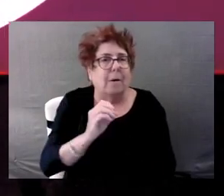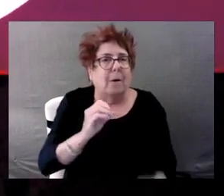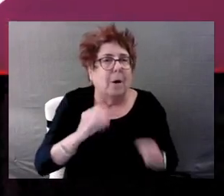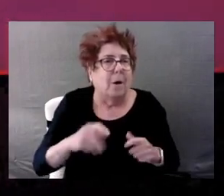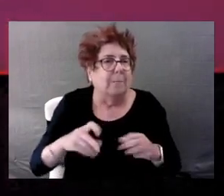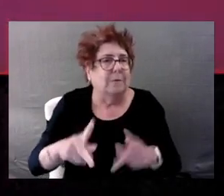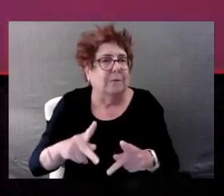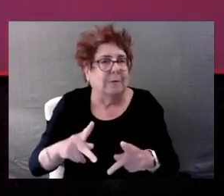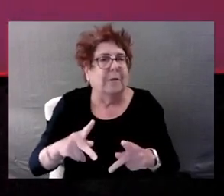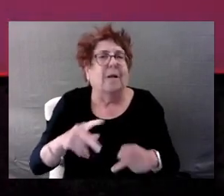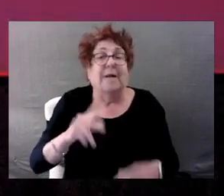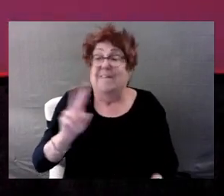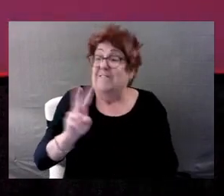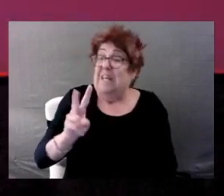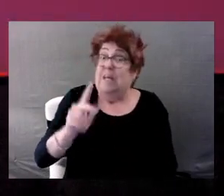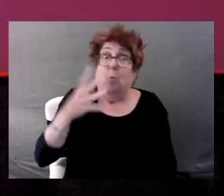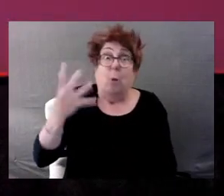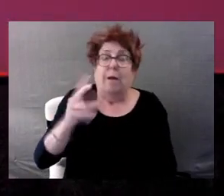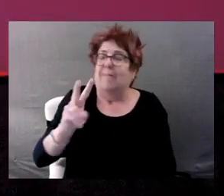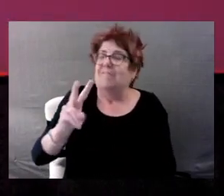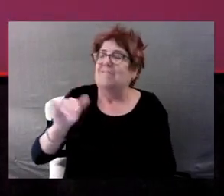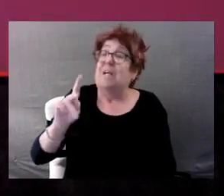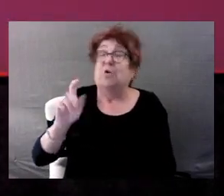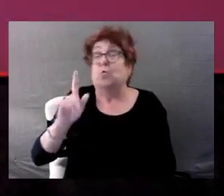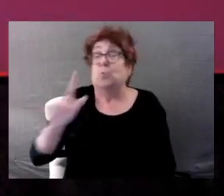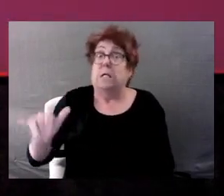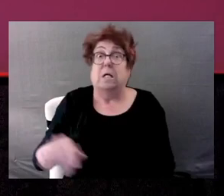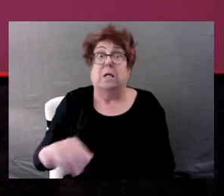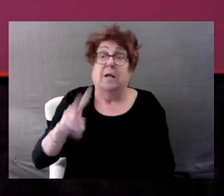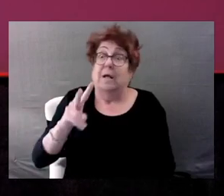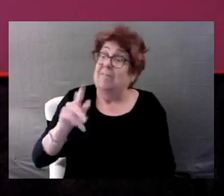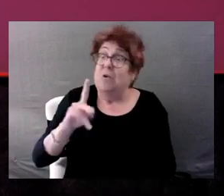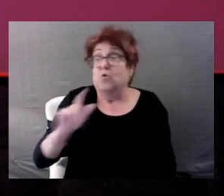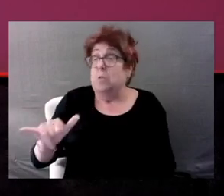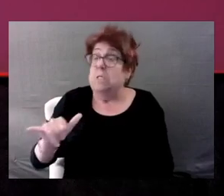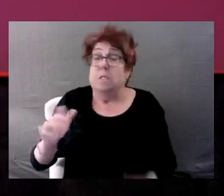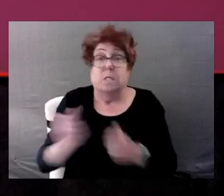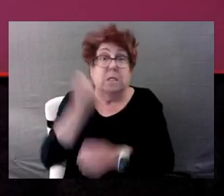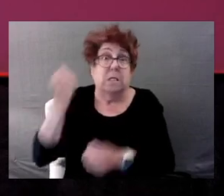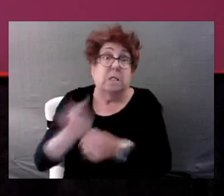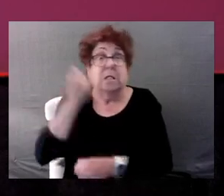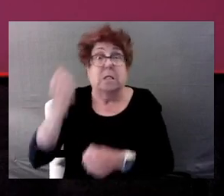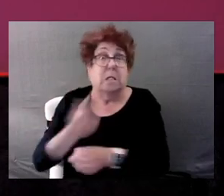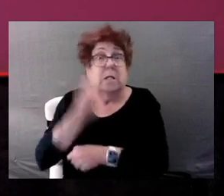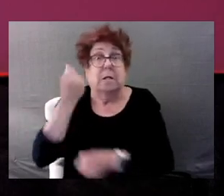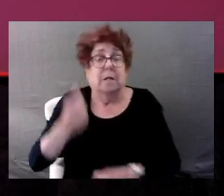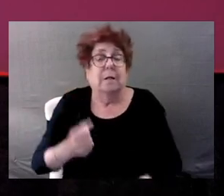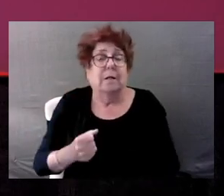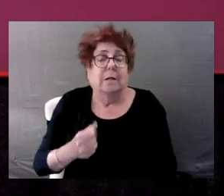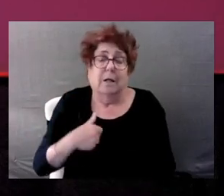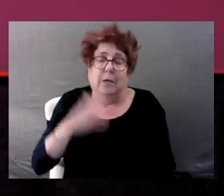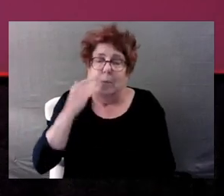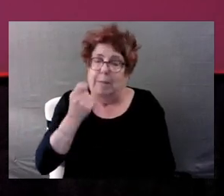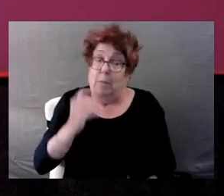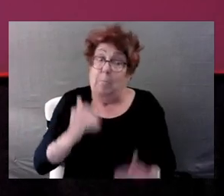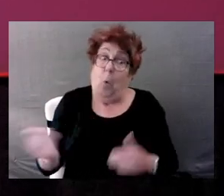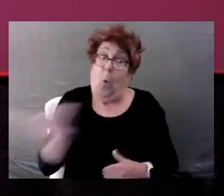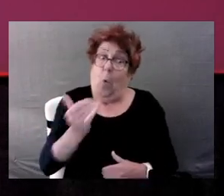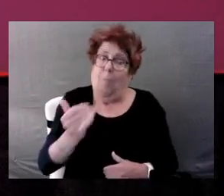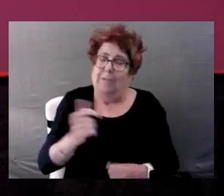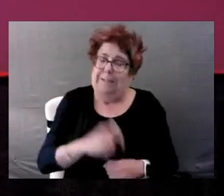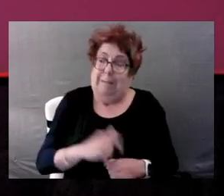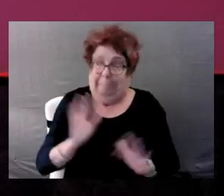Say victory. Victory. Victory. Listen, let me tell you one thing, and I know I'm a little over time, but I want to just say this real quick.